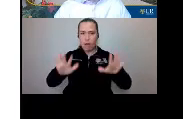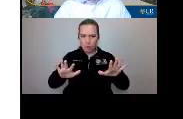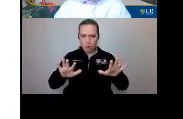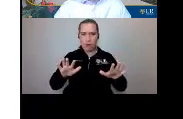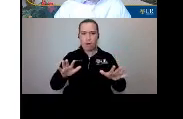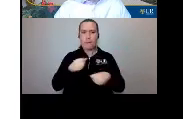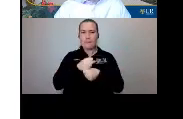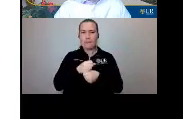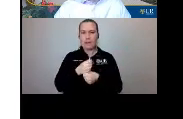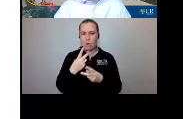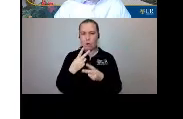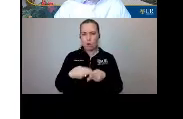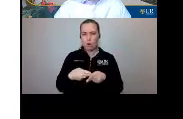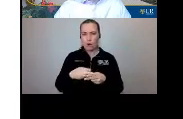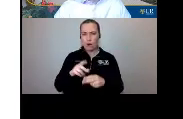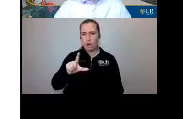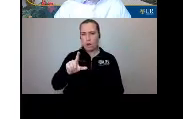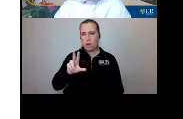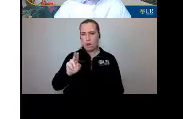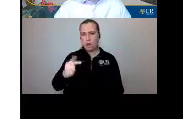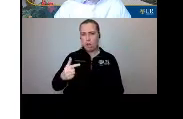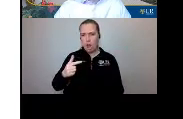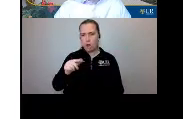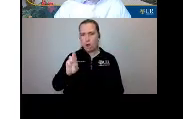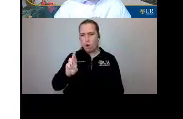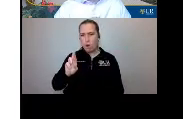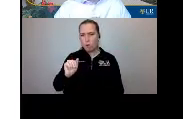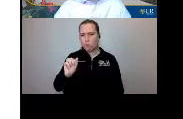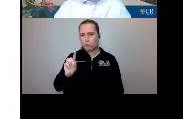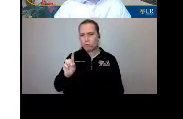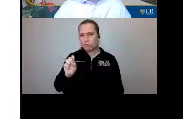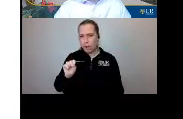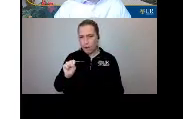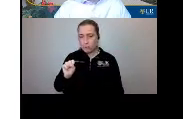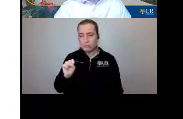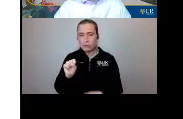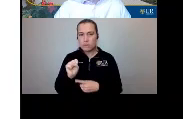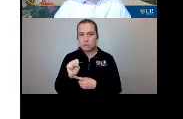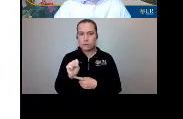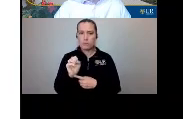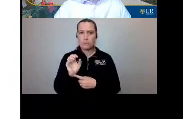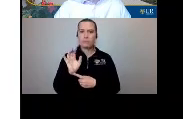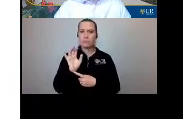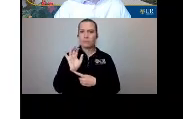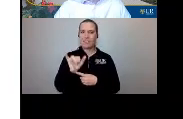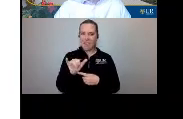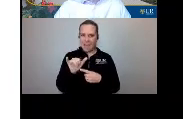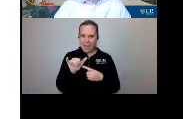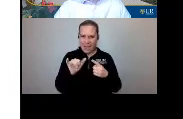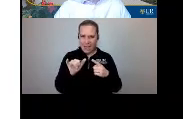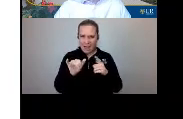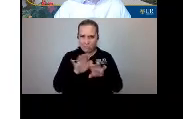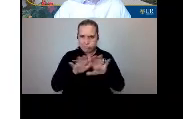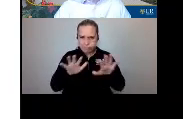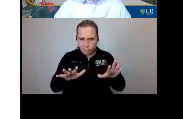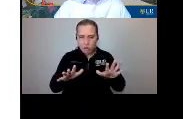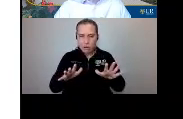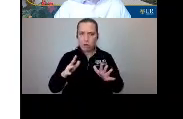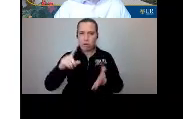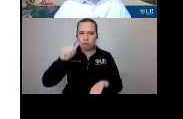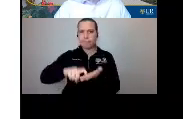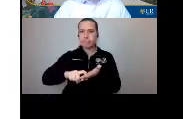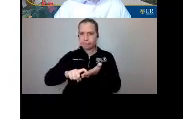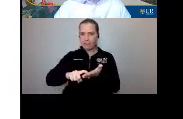standardized way to interpret lung screening examinations that led to a 50% reduction in false positive rates from the initial